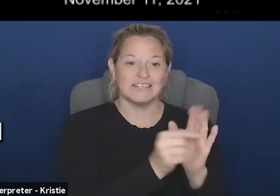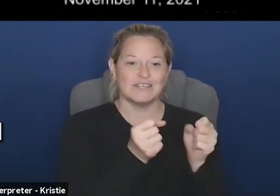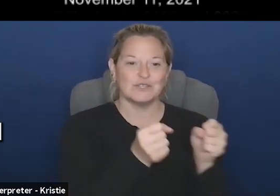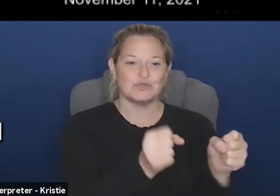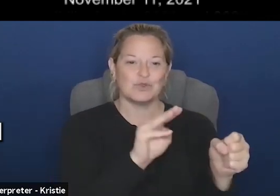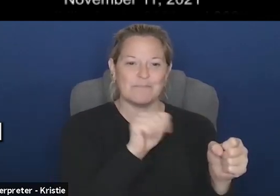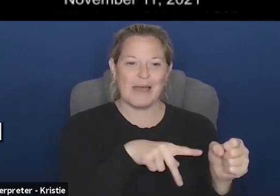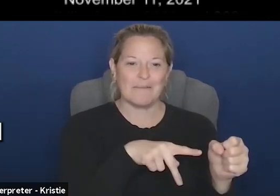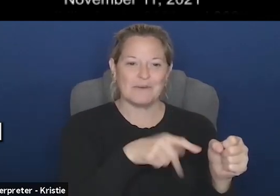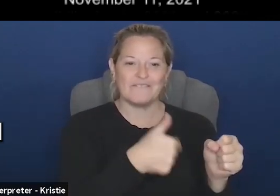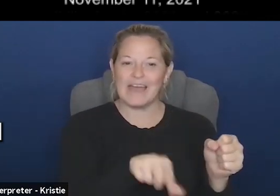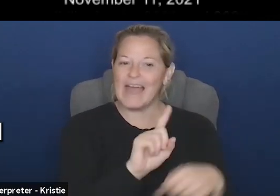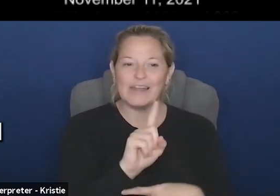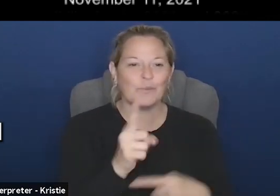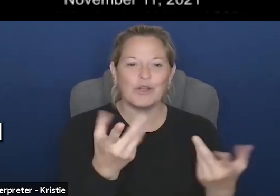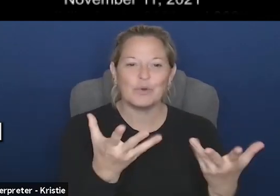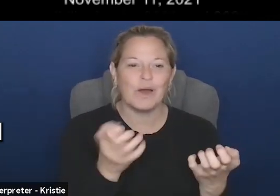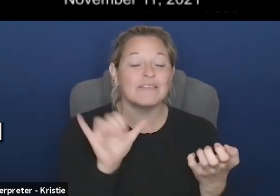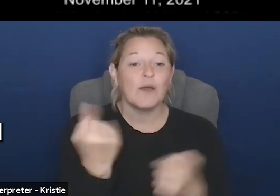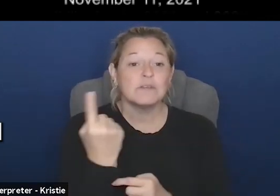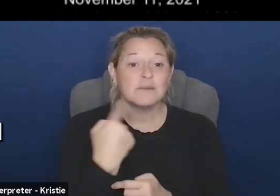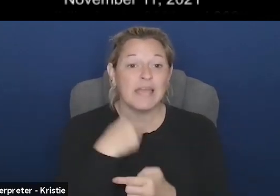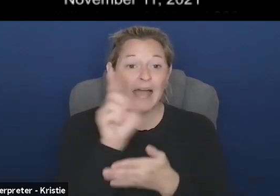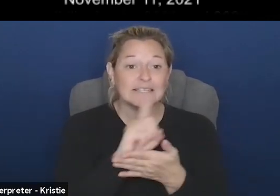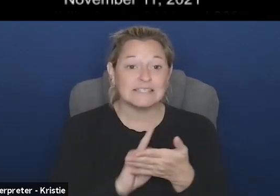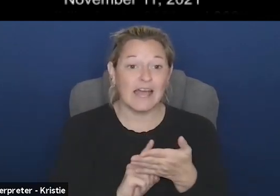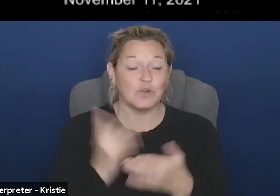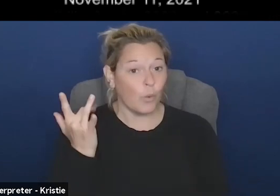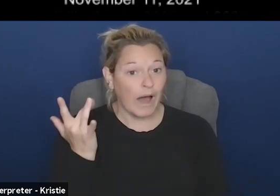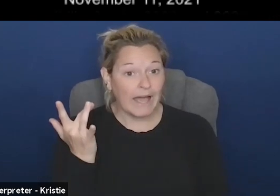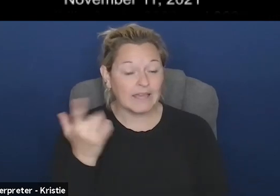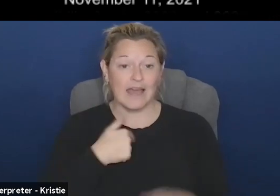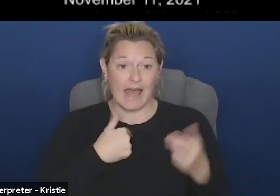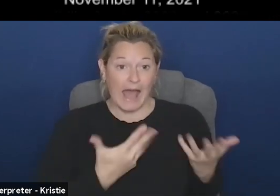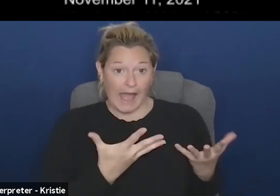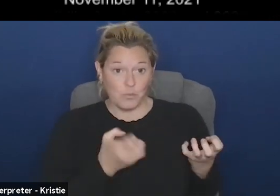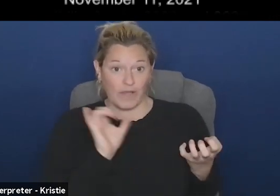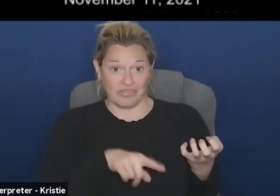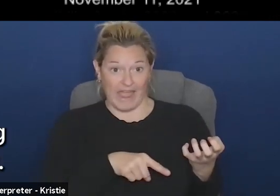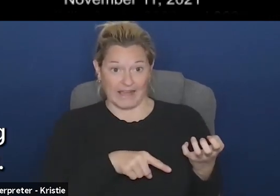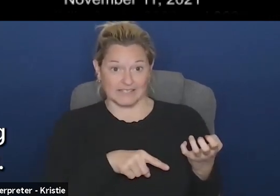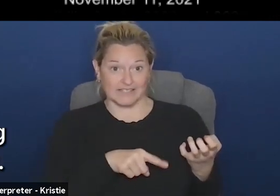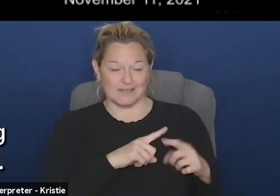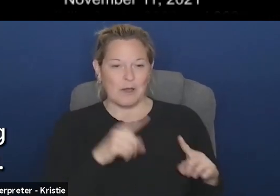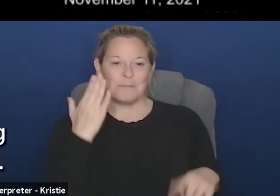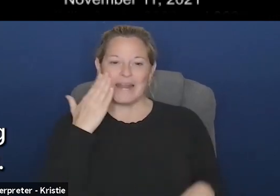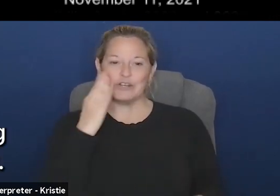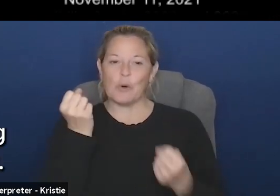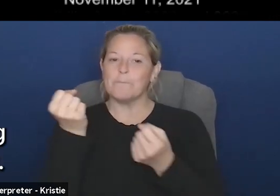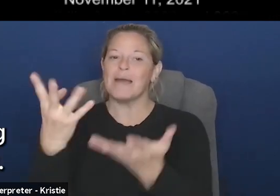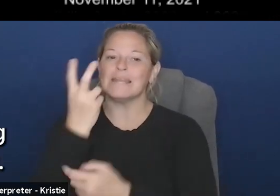that's something I designed because I wanted it, but I knew that it was needed. And I did a lot